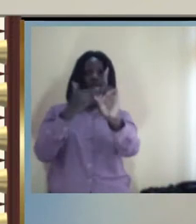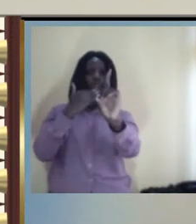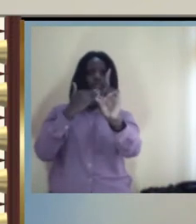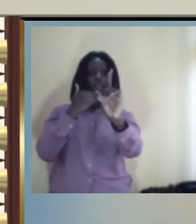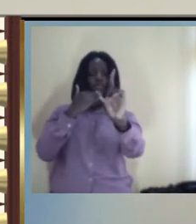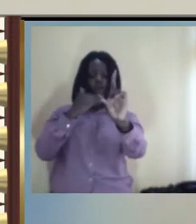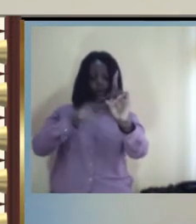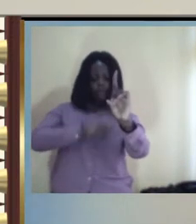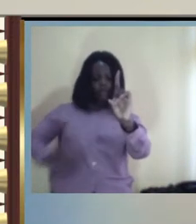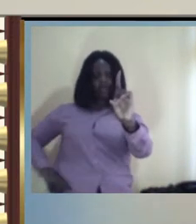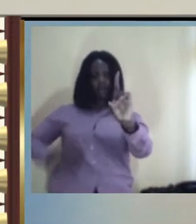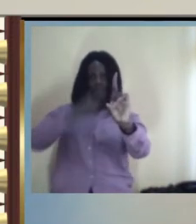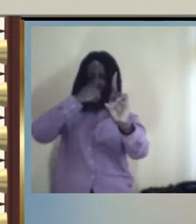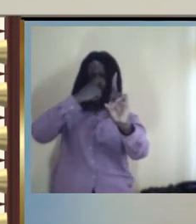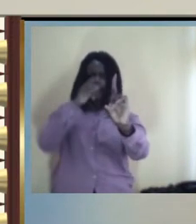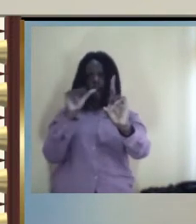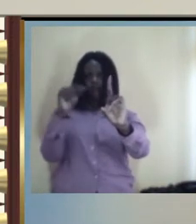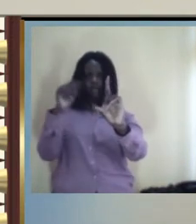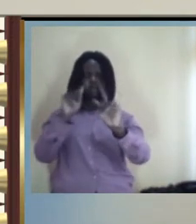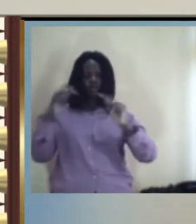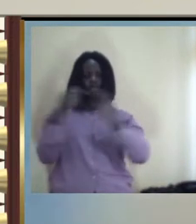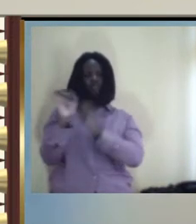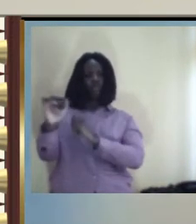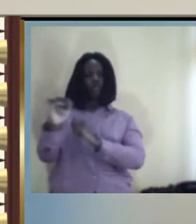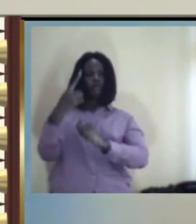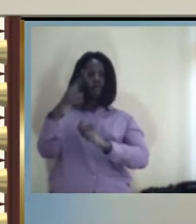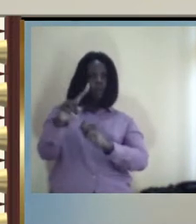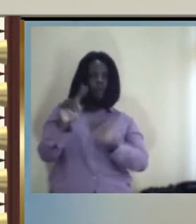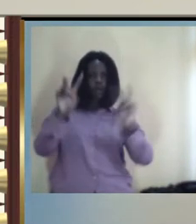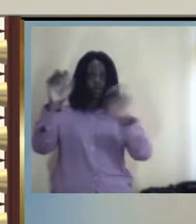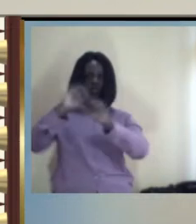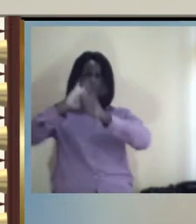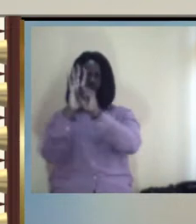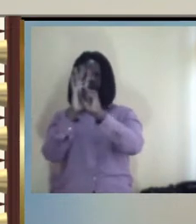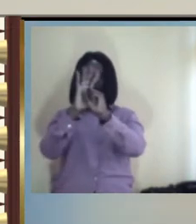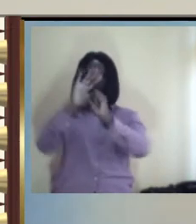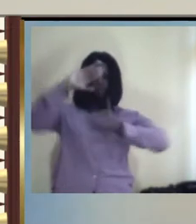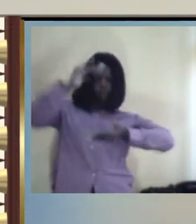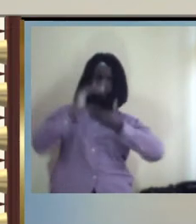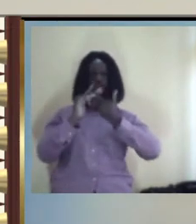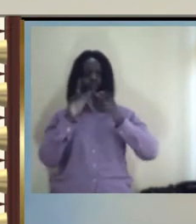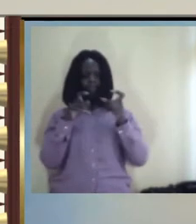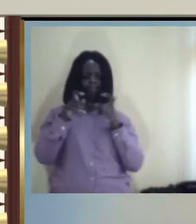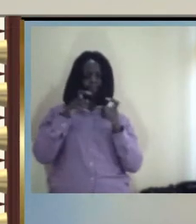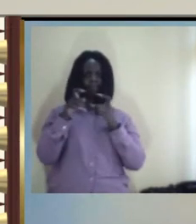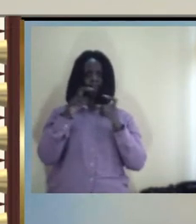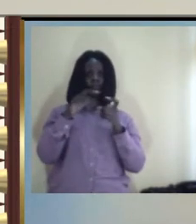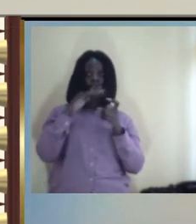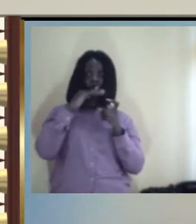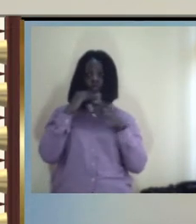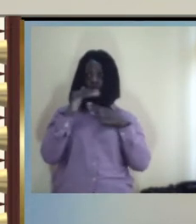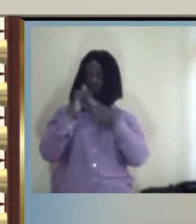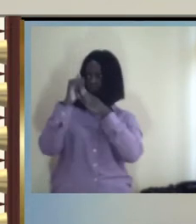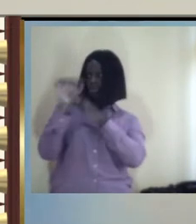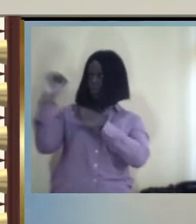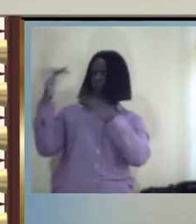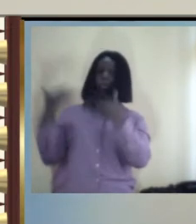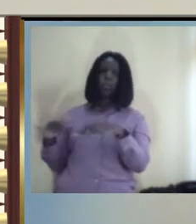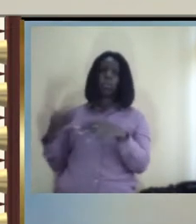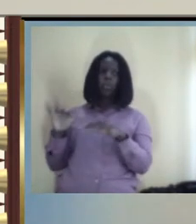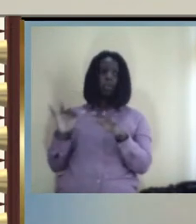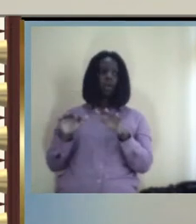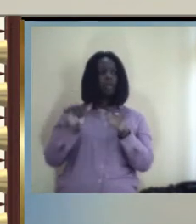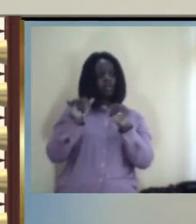kanye ne-cabinet yakhe ekulwisaneni nalolu bhubhane. Uholo lwabo alubonwa yithi kuphela kodwa